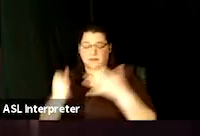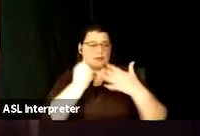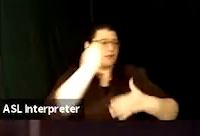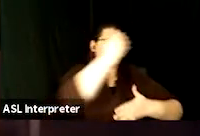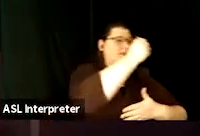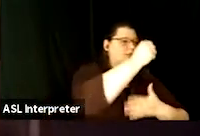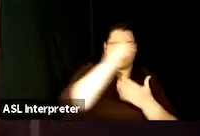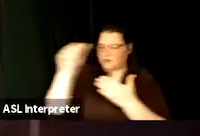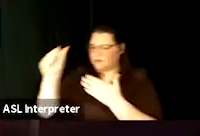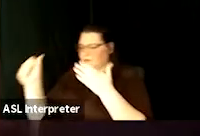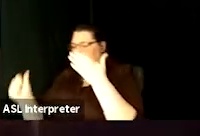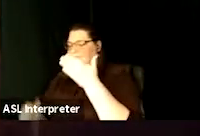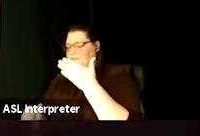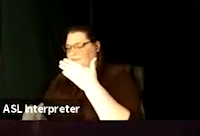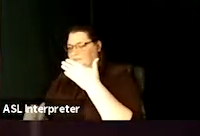the Omega.